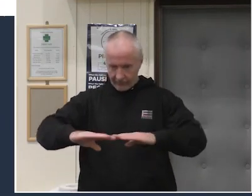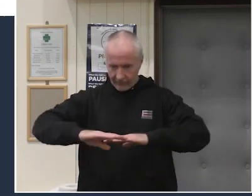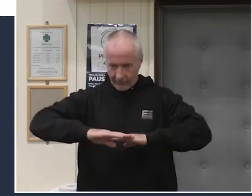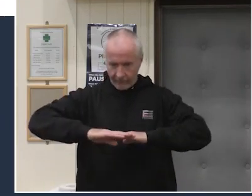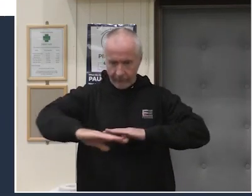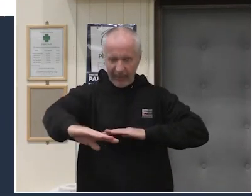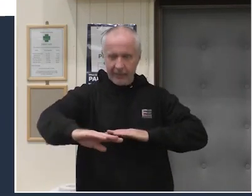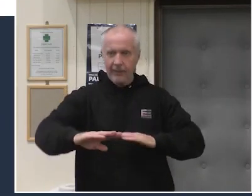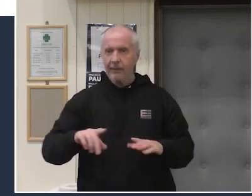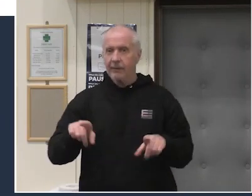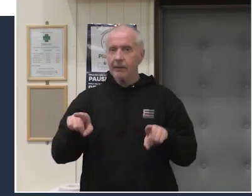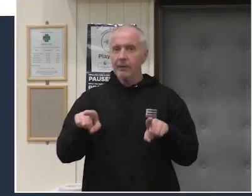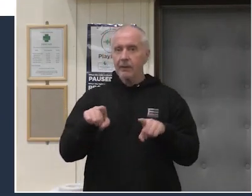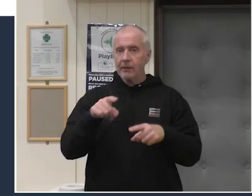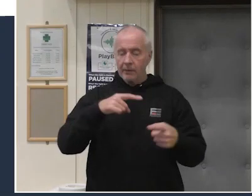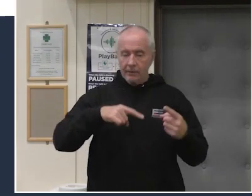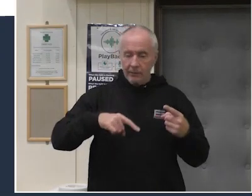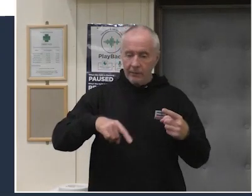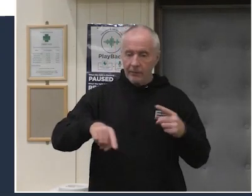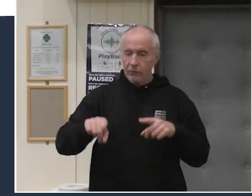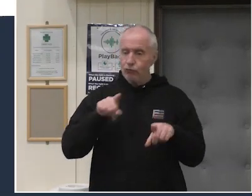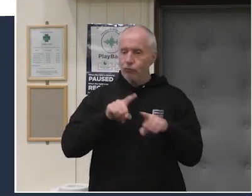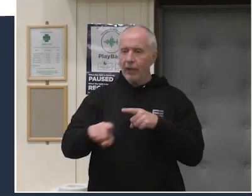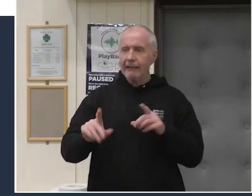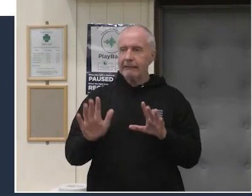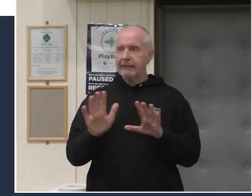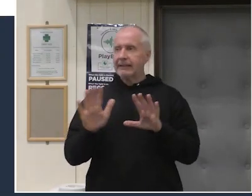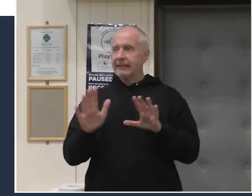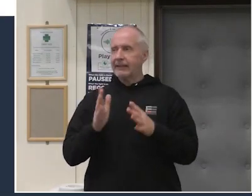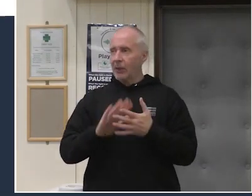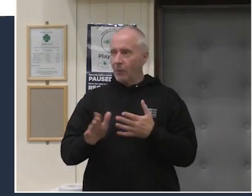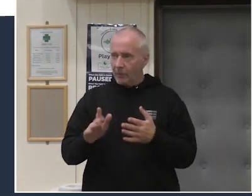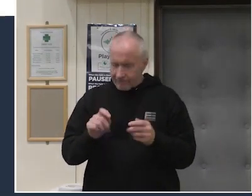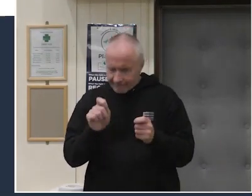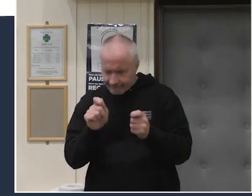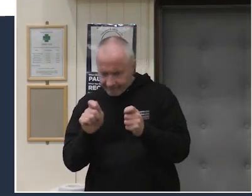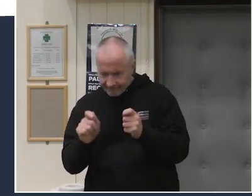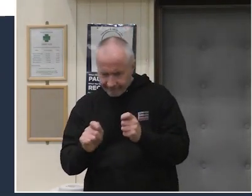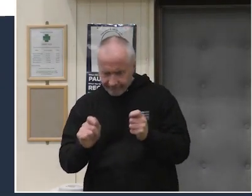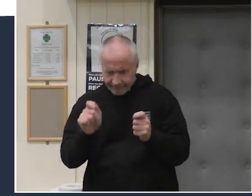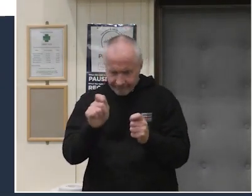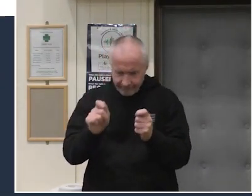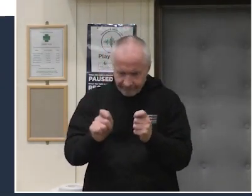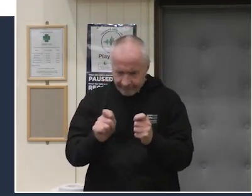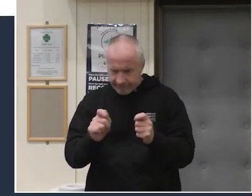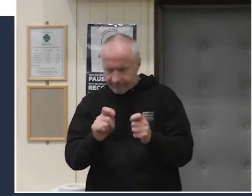that we tend to try and avoid. Now, we tend to try and avoid fine-tuning problems because